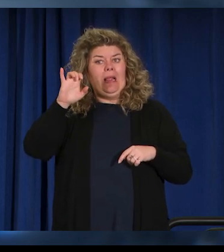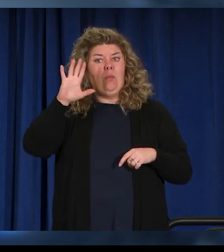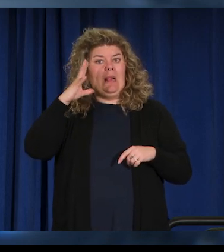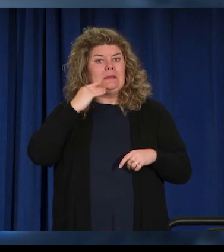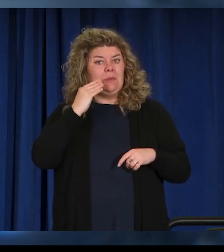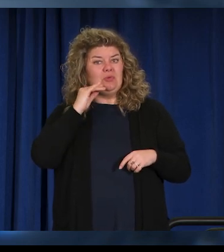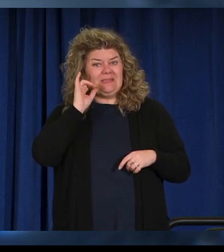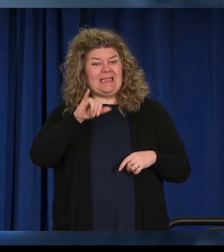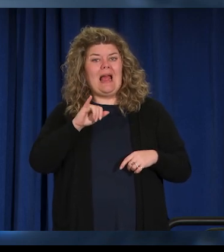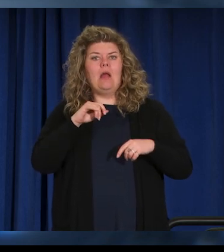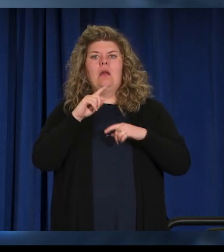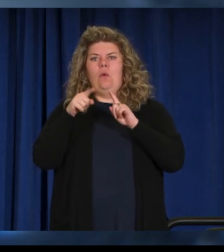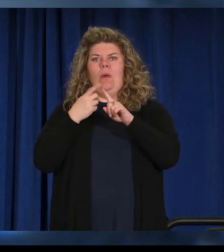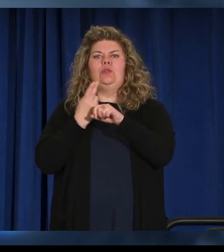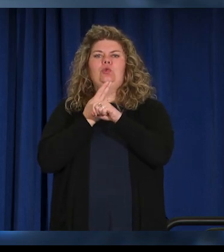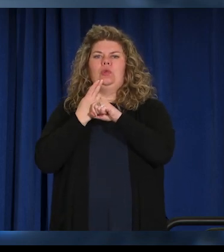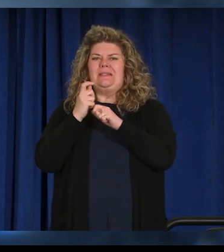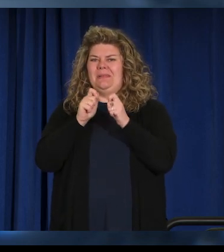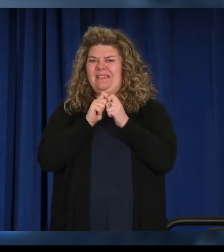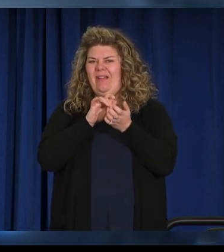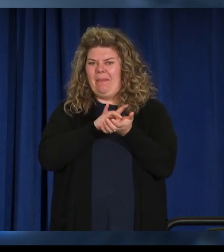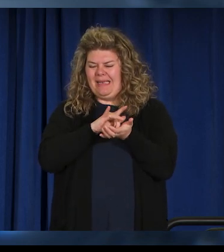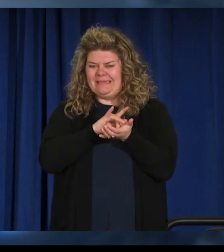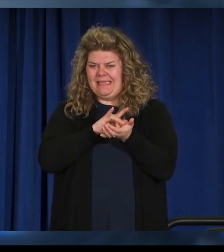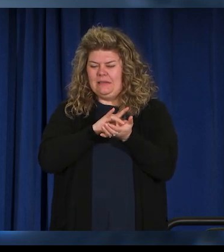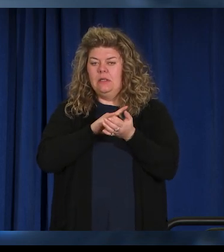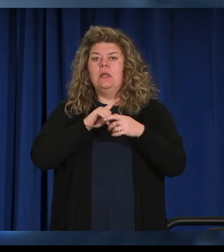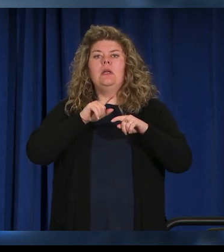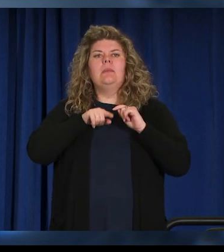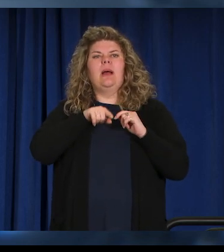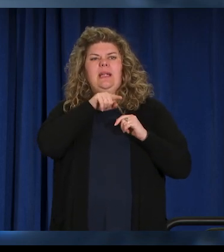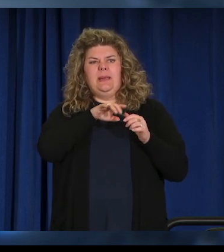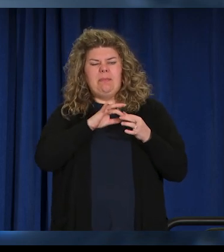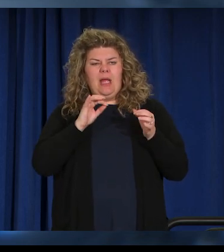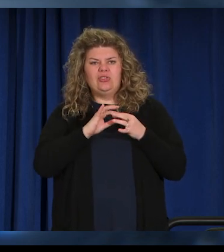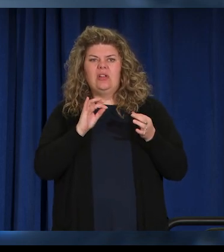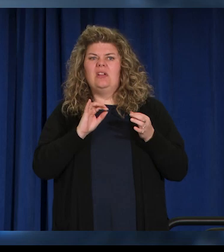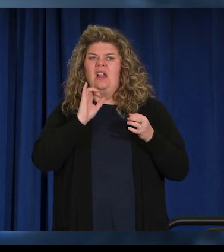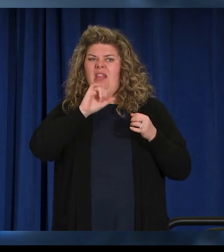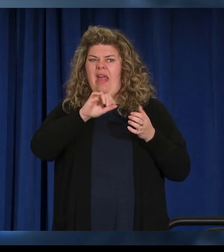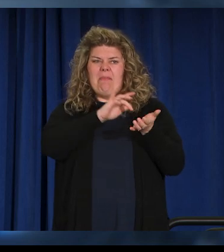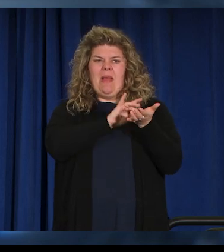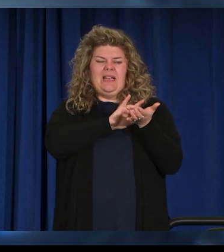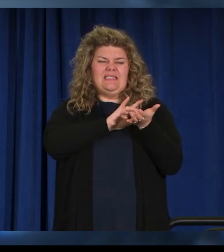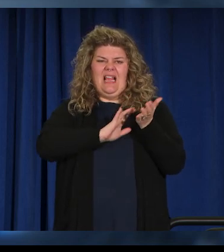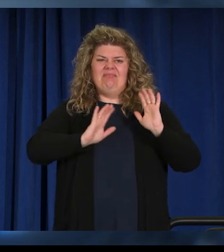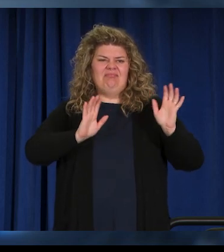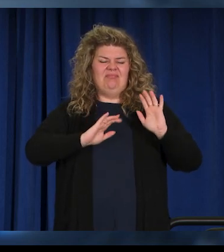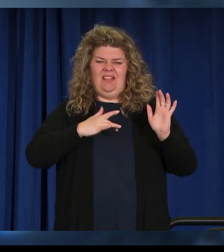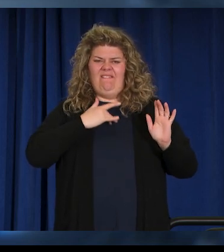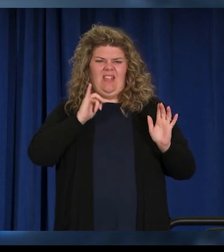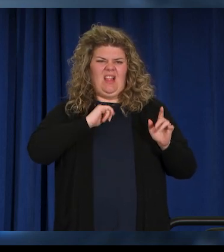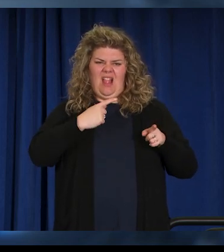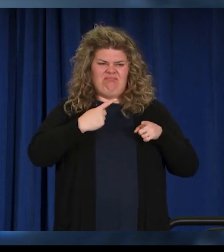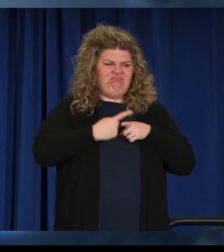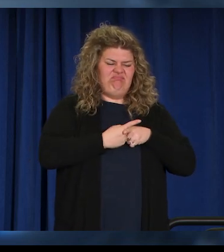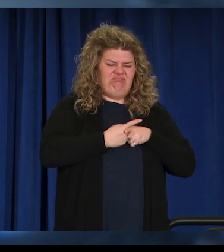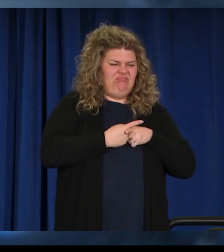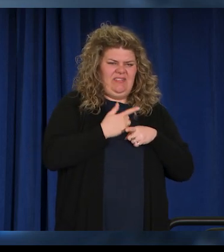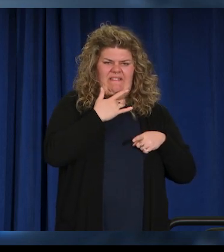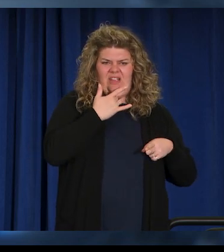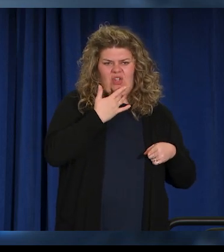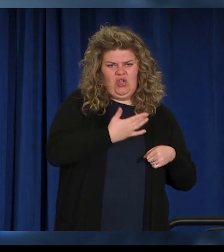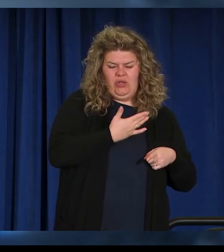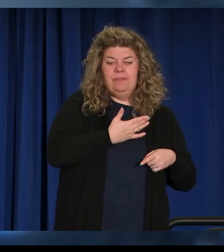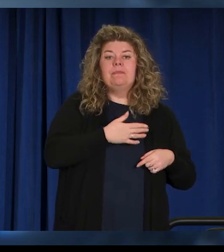on a specific medication. However, they speak about how there's many uncomfortable side effects and they don't feel like themselves on this medication.